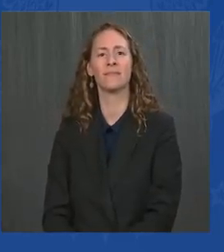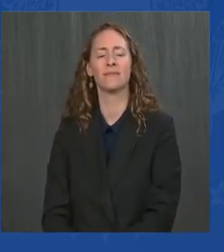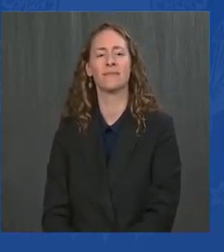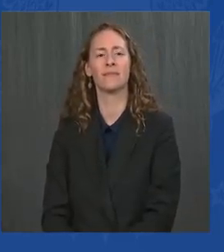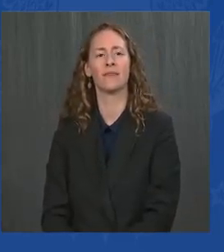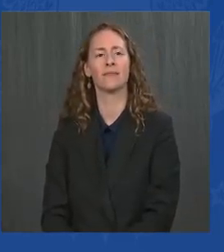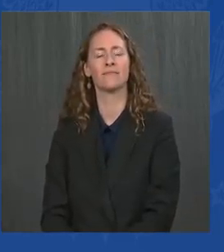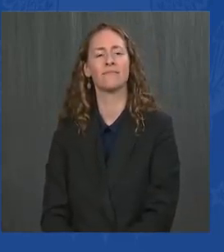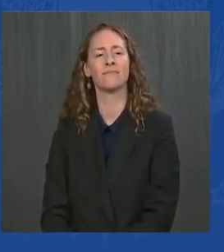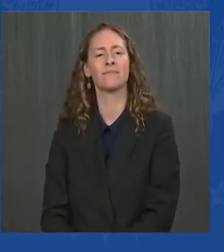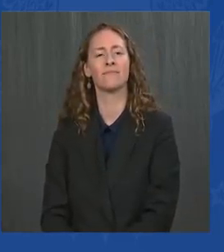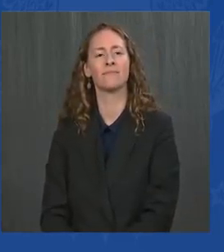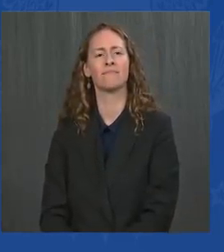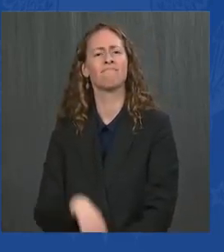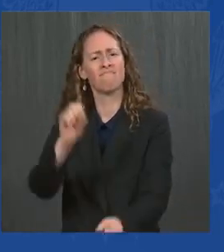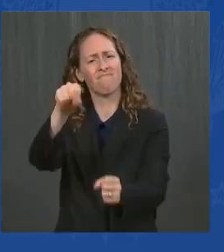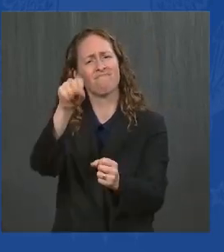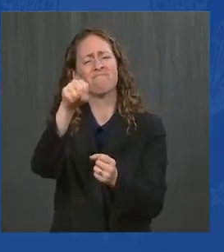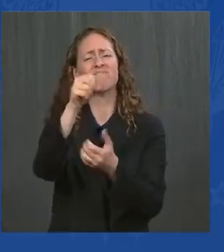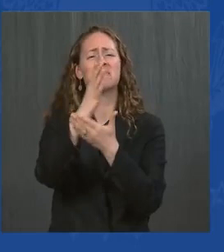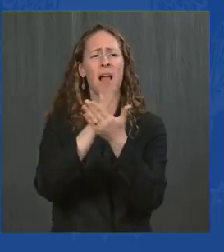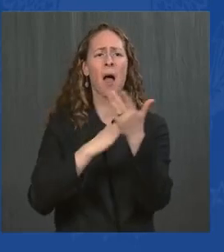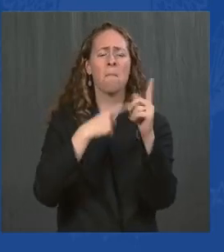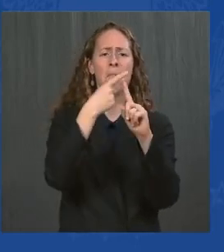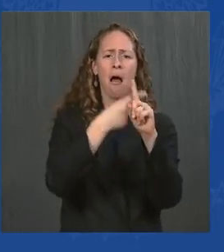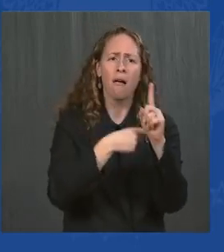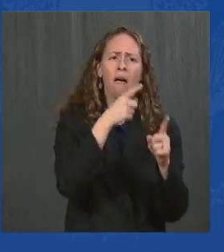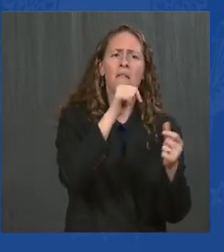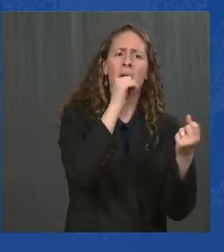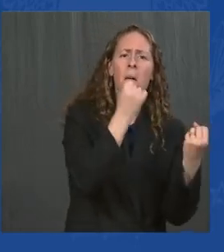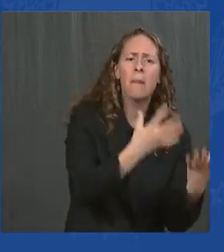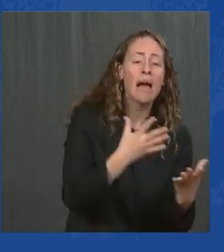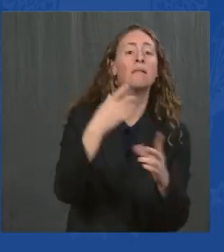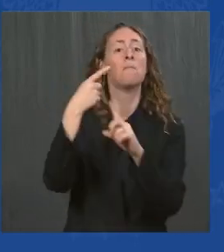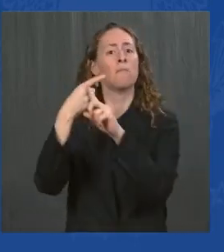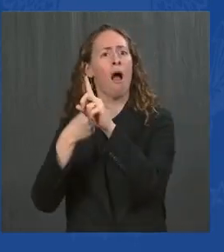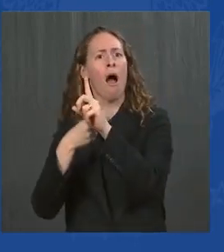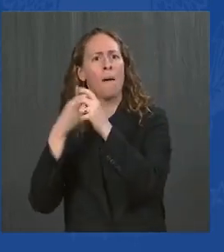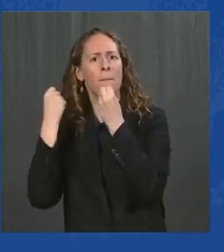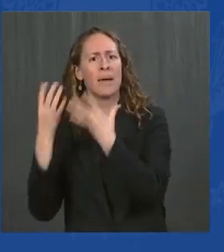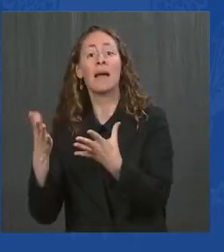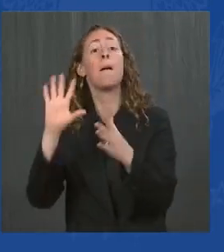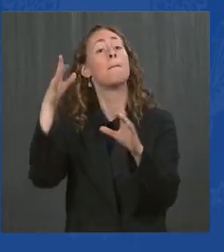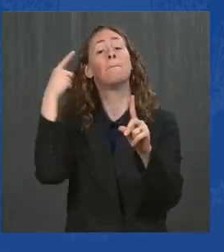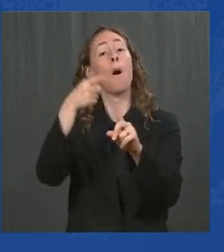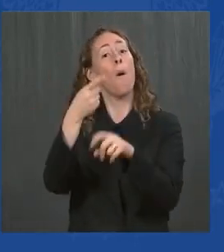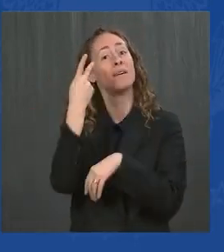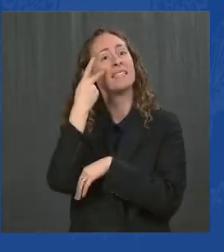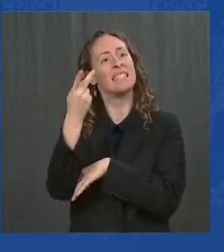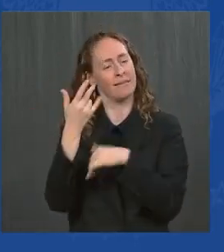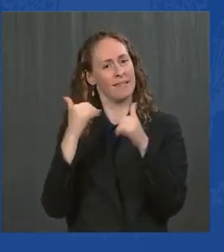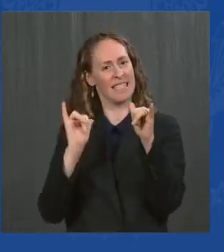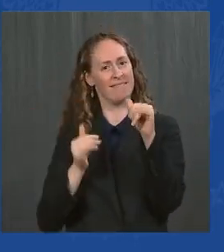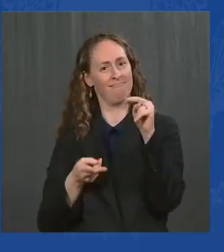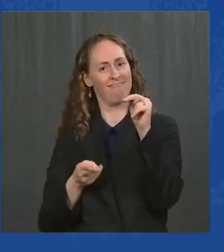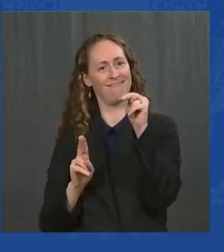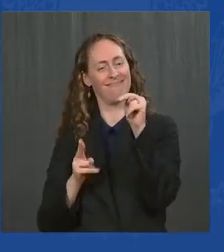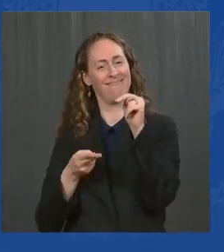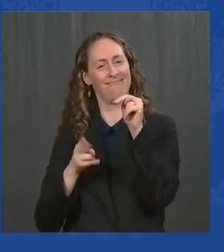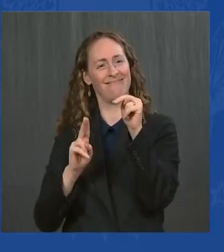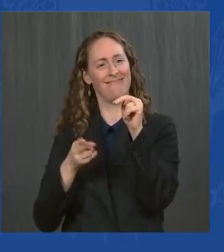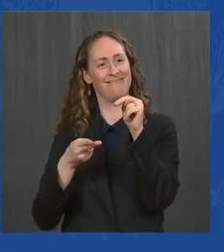months are fewer, some months more, but always adding jobs. This is the kind of growth that makes our economy